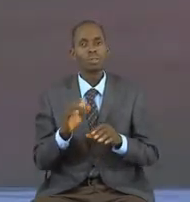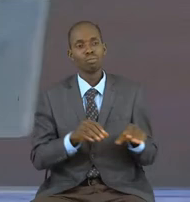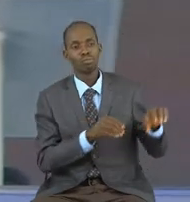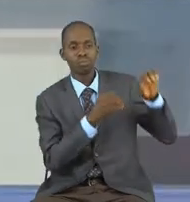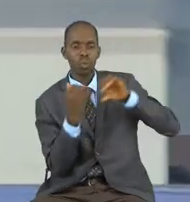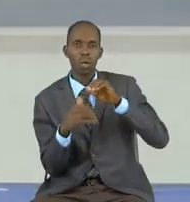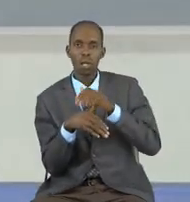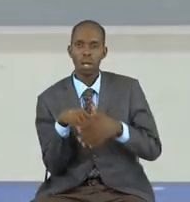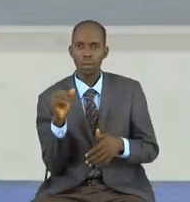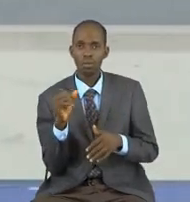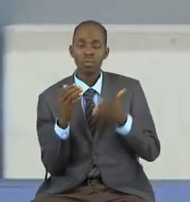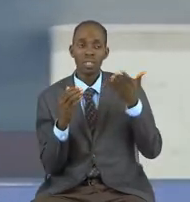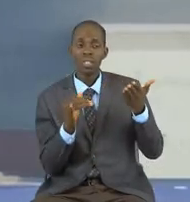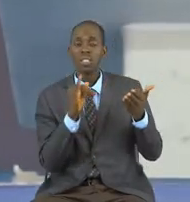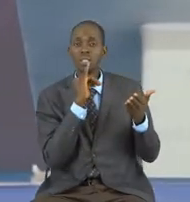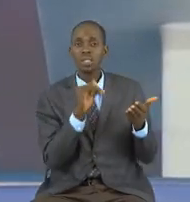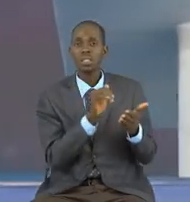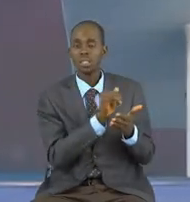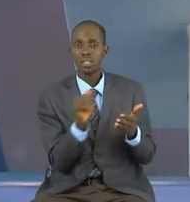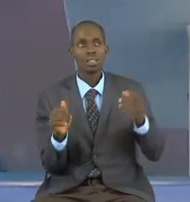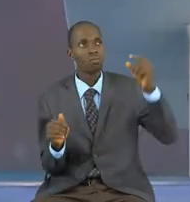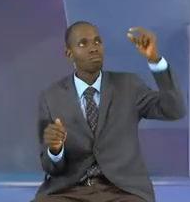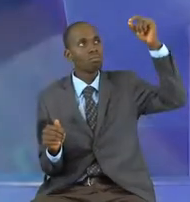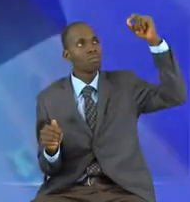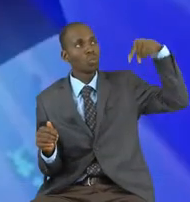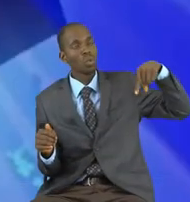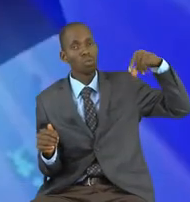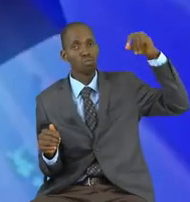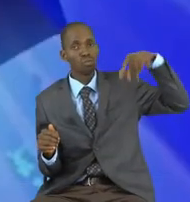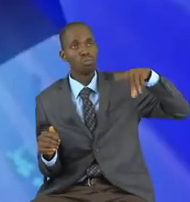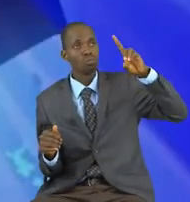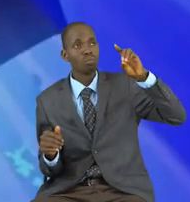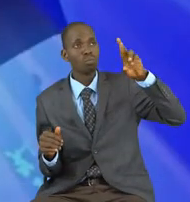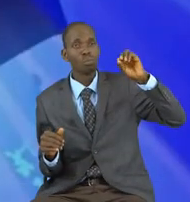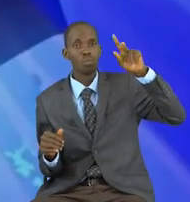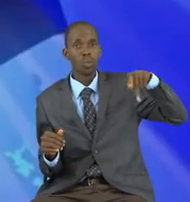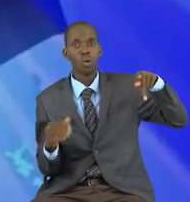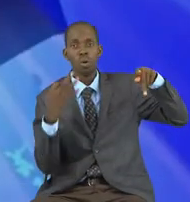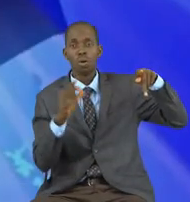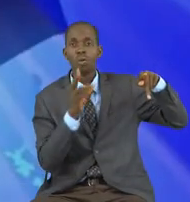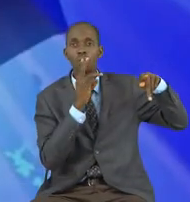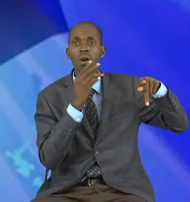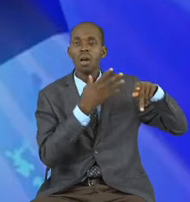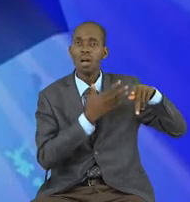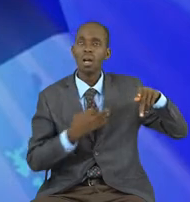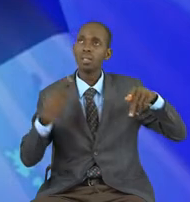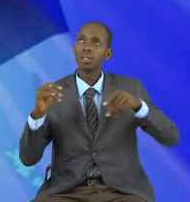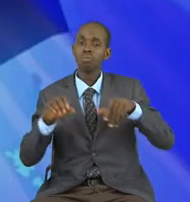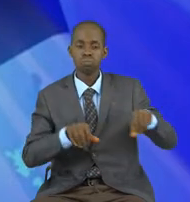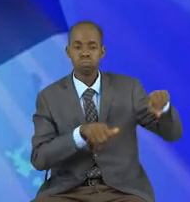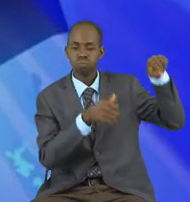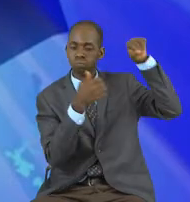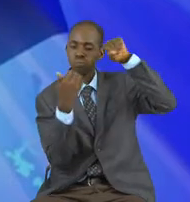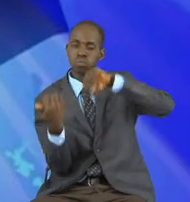a trickle of water and a pouring out of water. That God opens